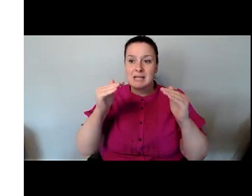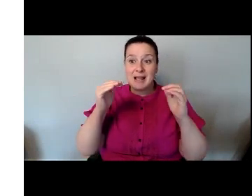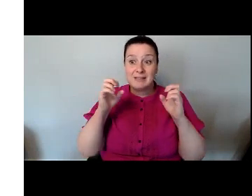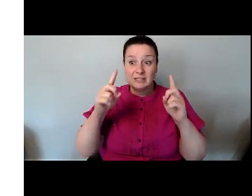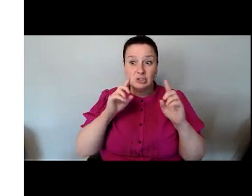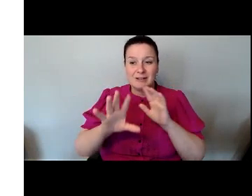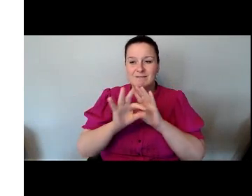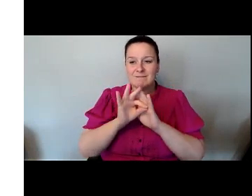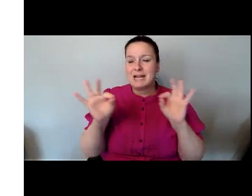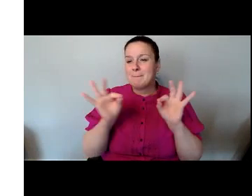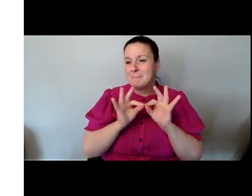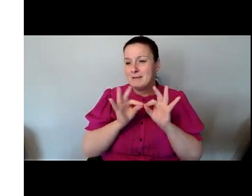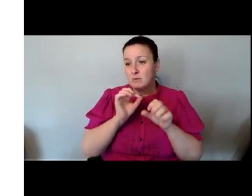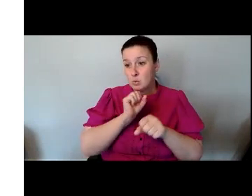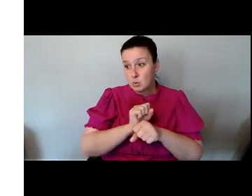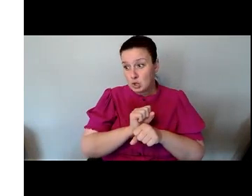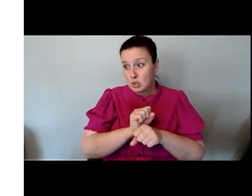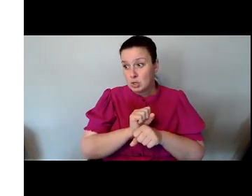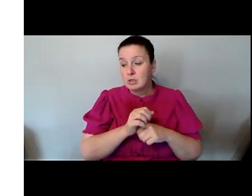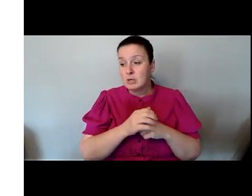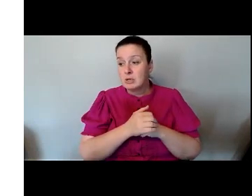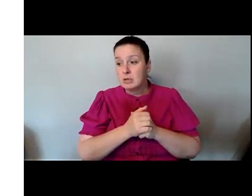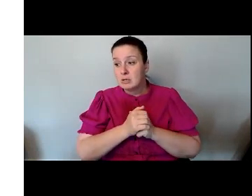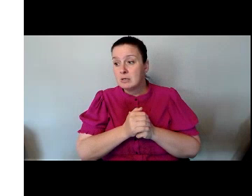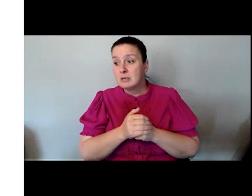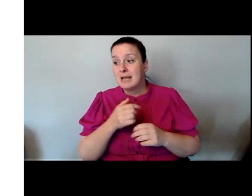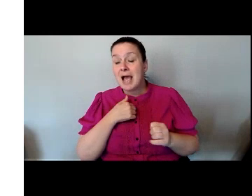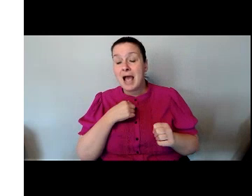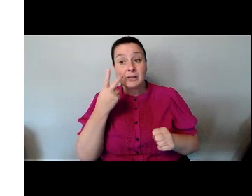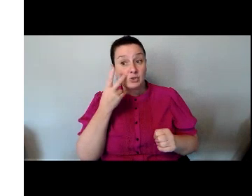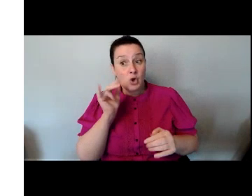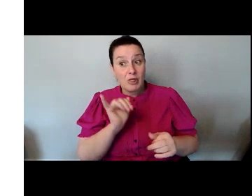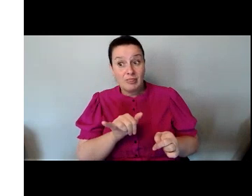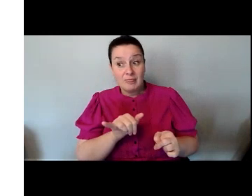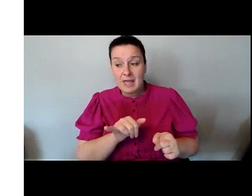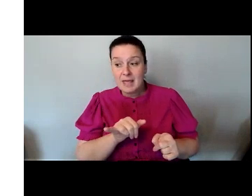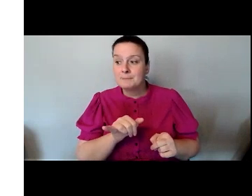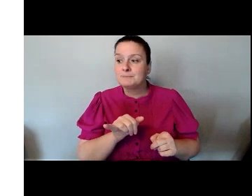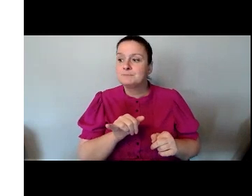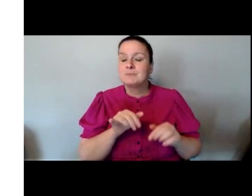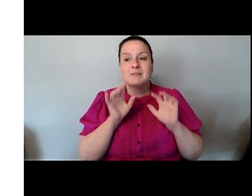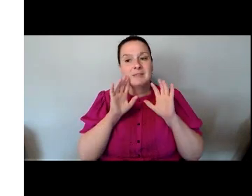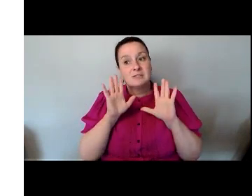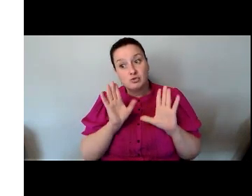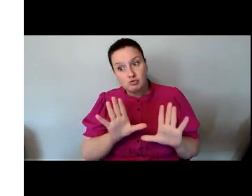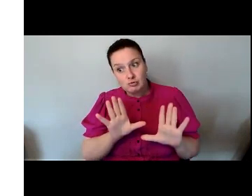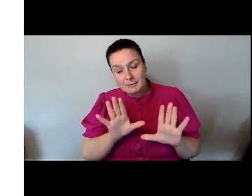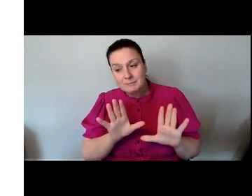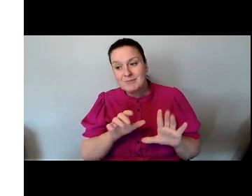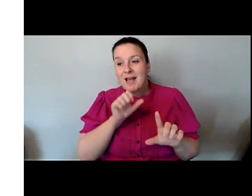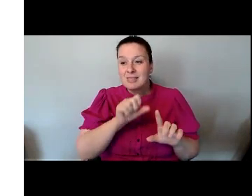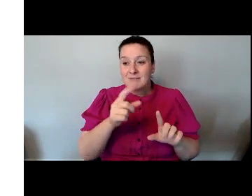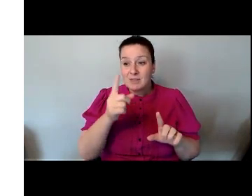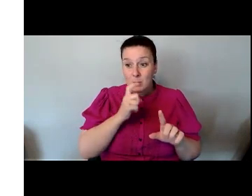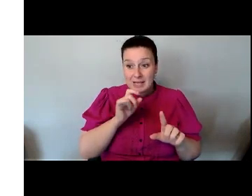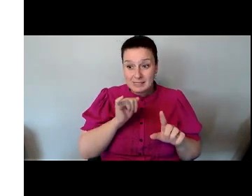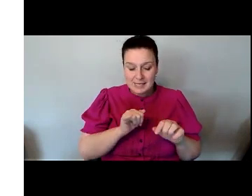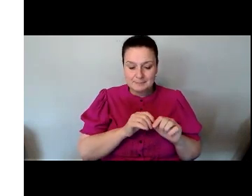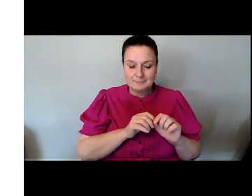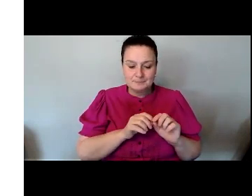meaningful work? Okay, we don't. Go ahead. I did see that. And so I think this is great. And I love that you asked that,